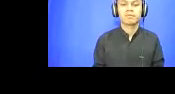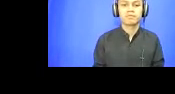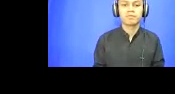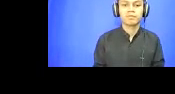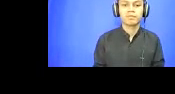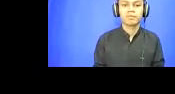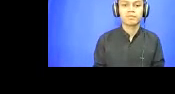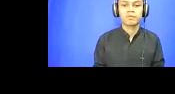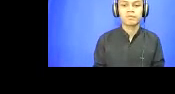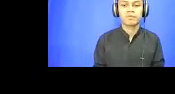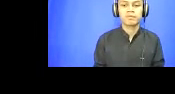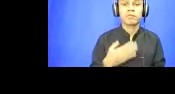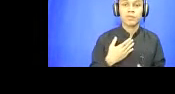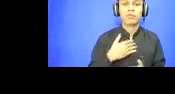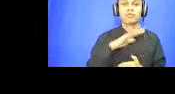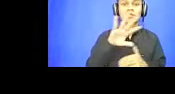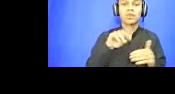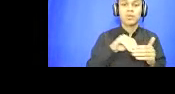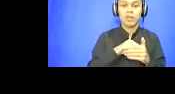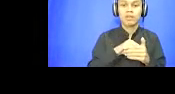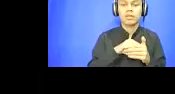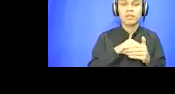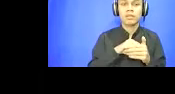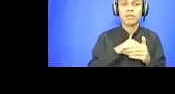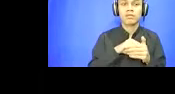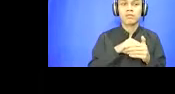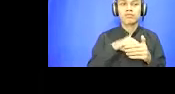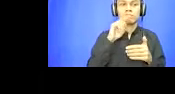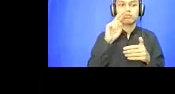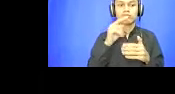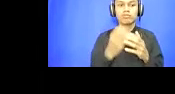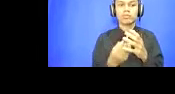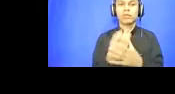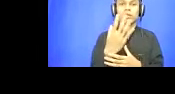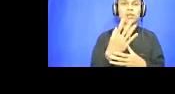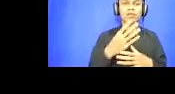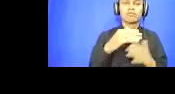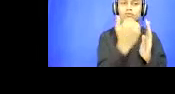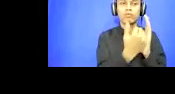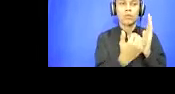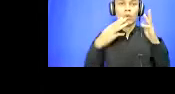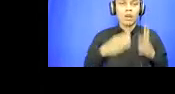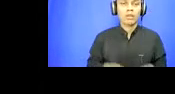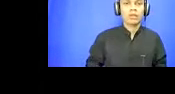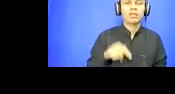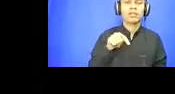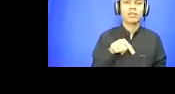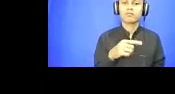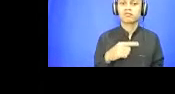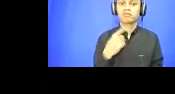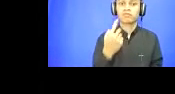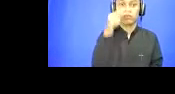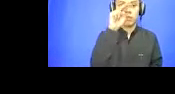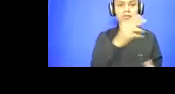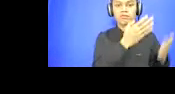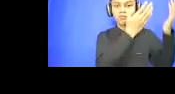for example, you see on the screen, the Code of Ethics in the United States for social workers.